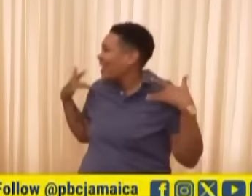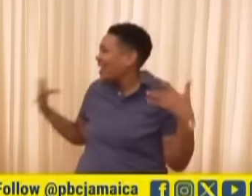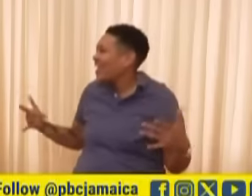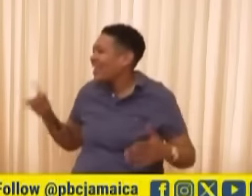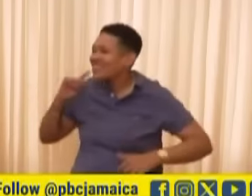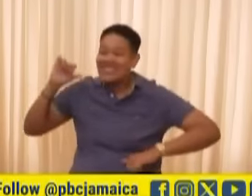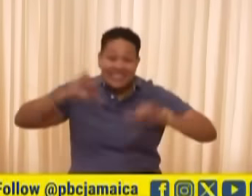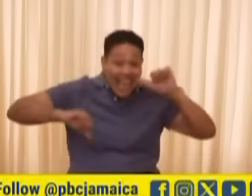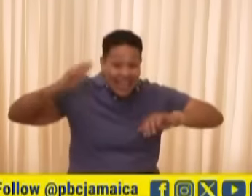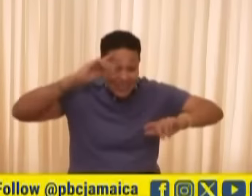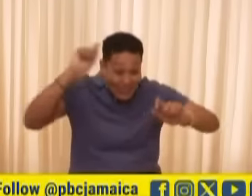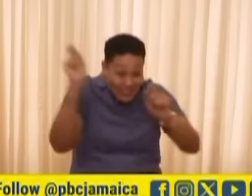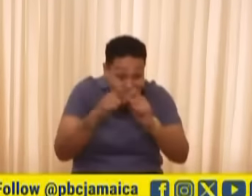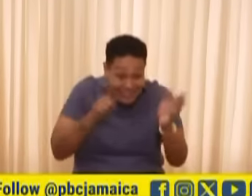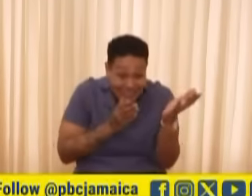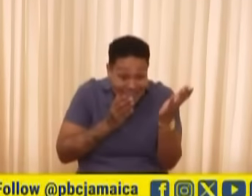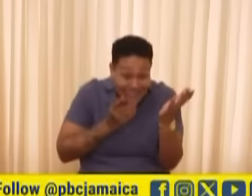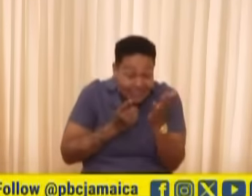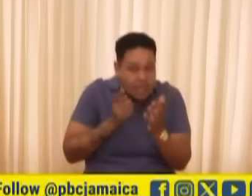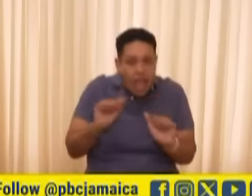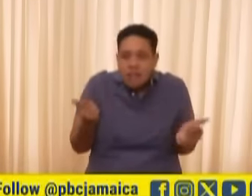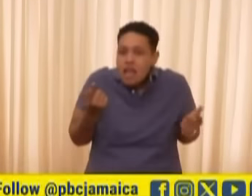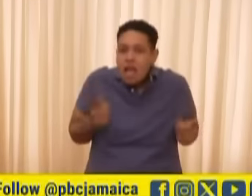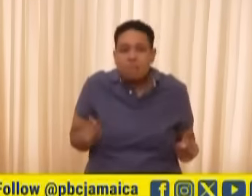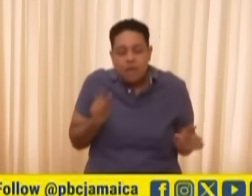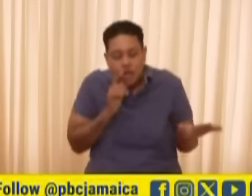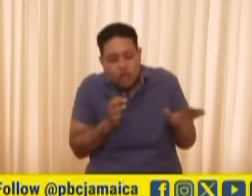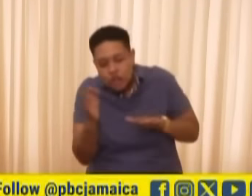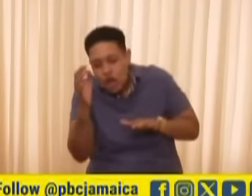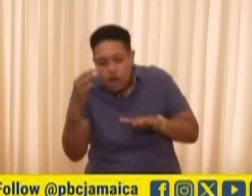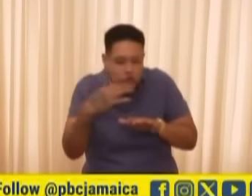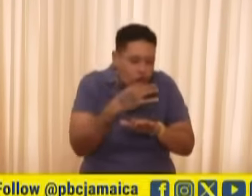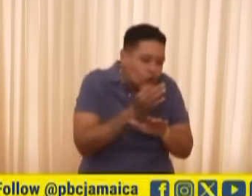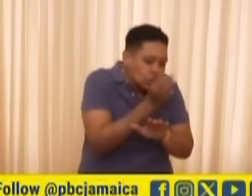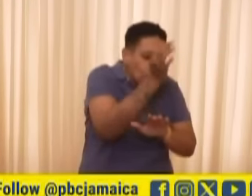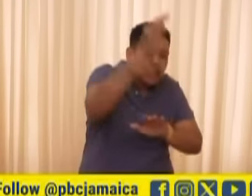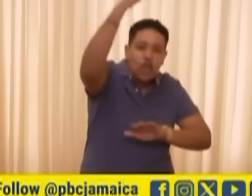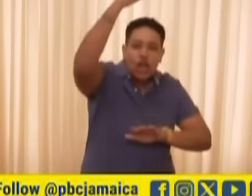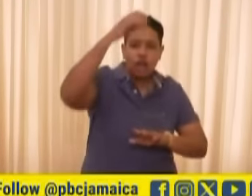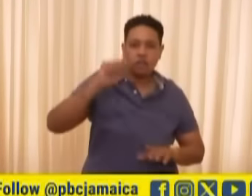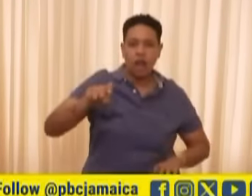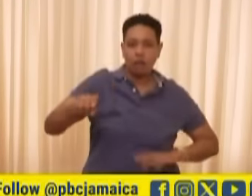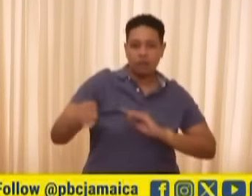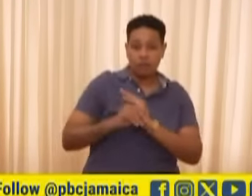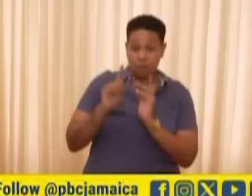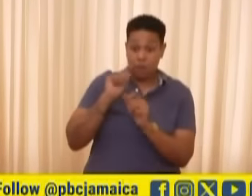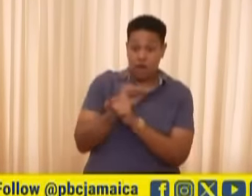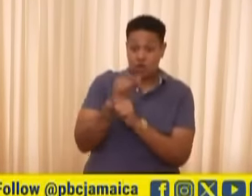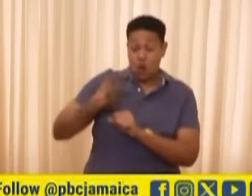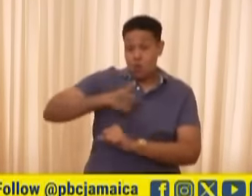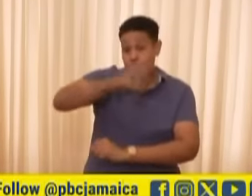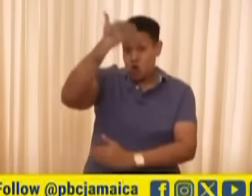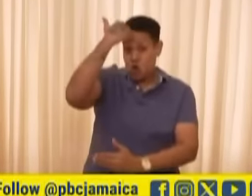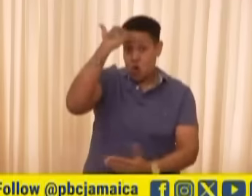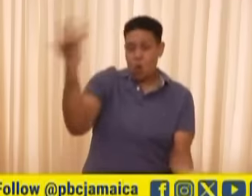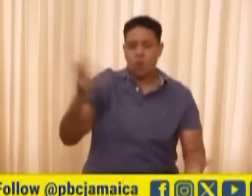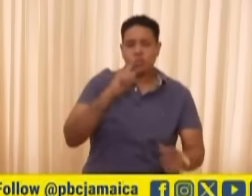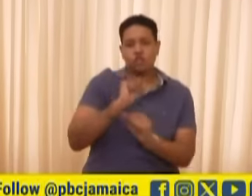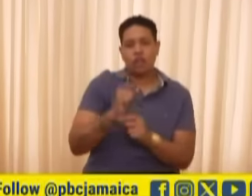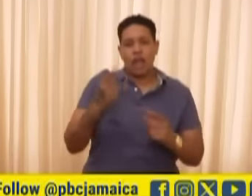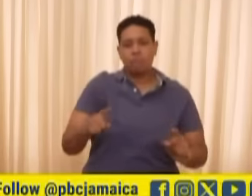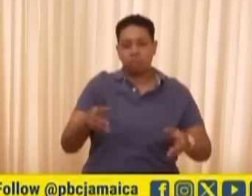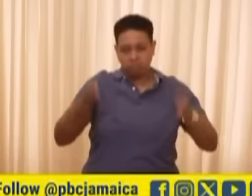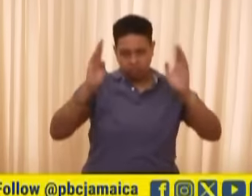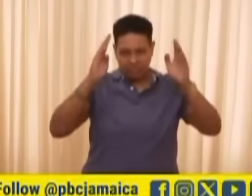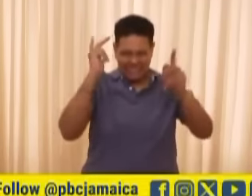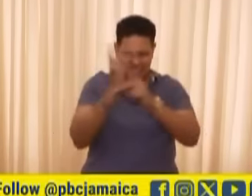exact science. So anything can happen, it can turn. And so we have to make sure that we know what is happening. So